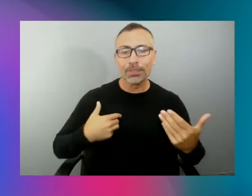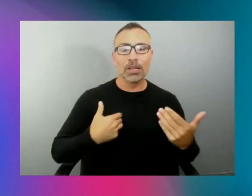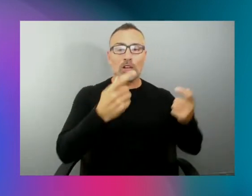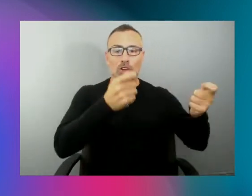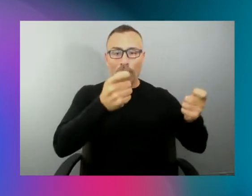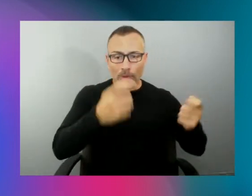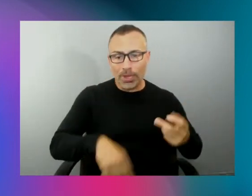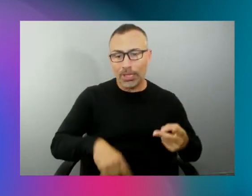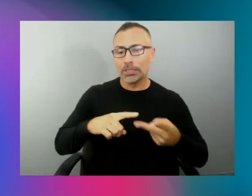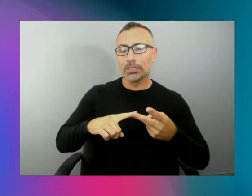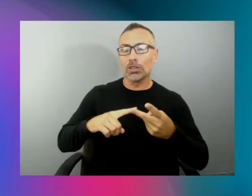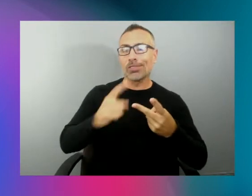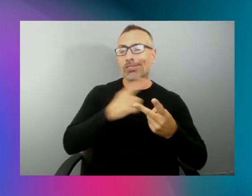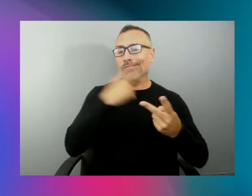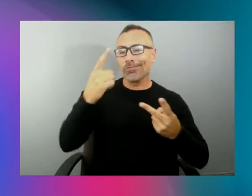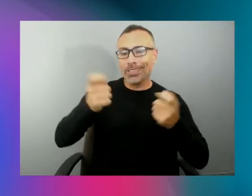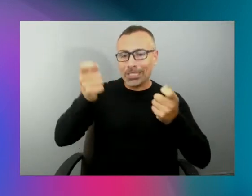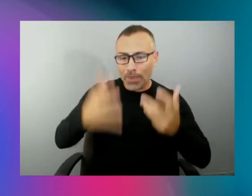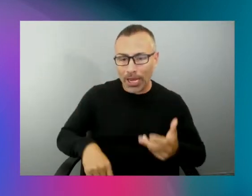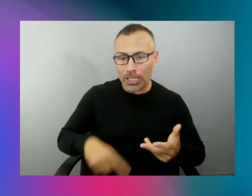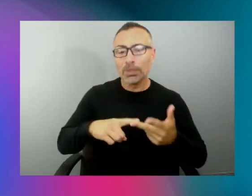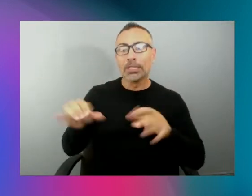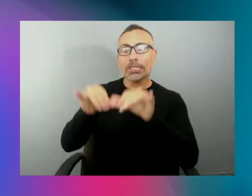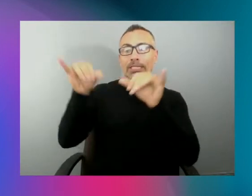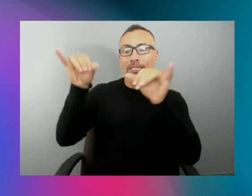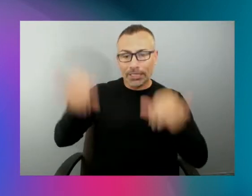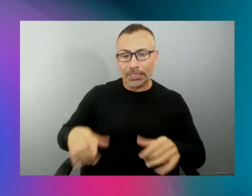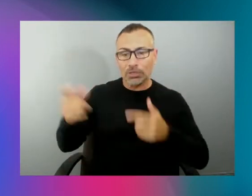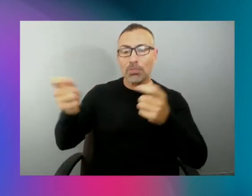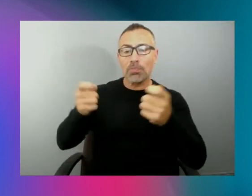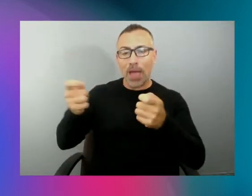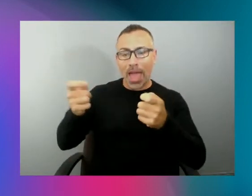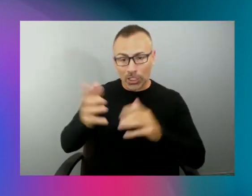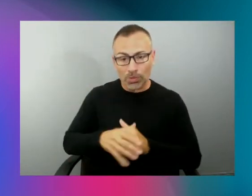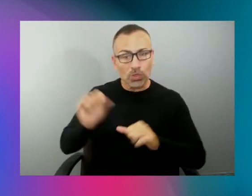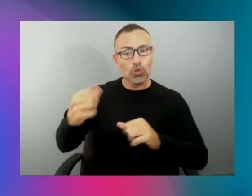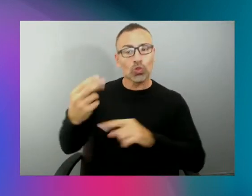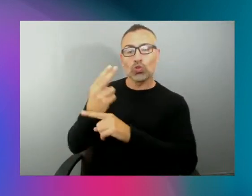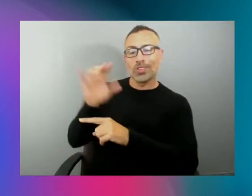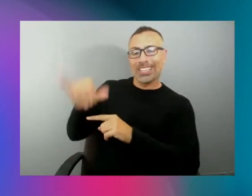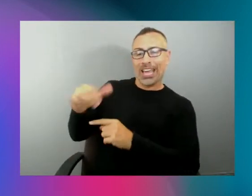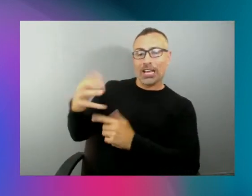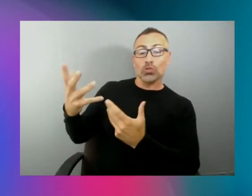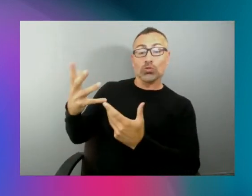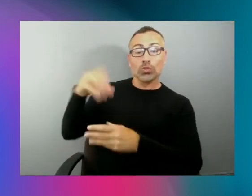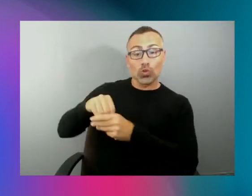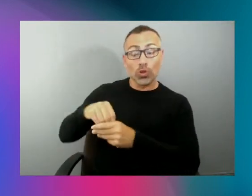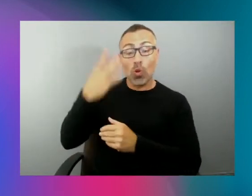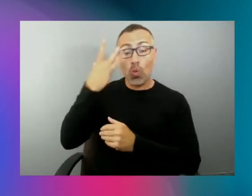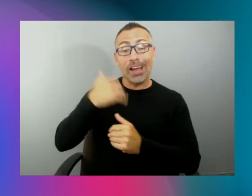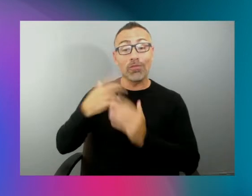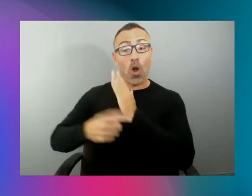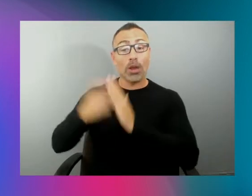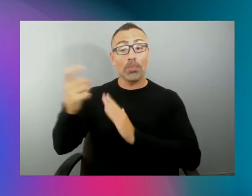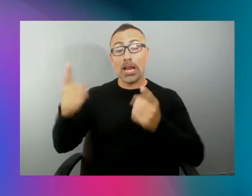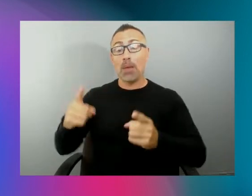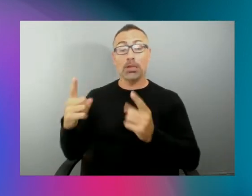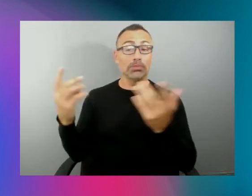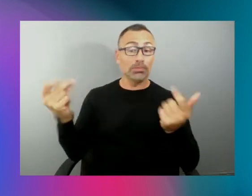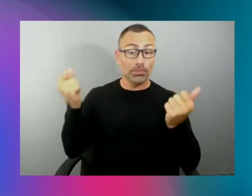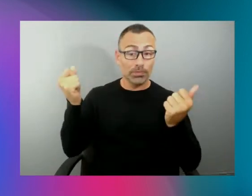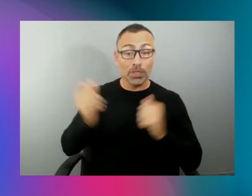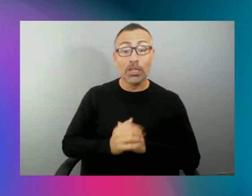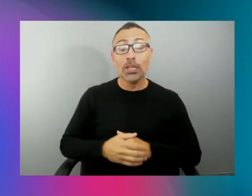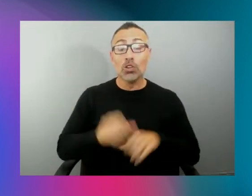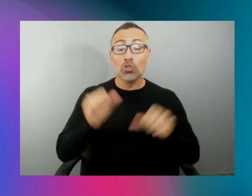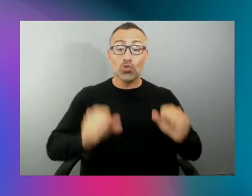with System Manager Runbook, where you can do the risk management so that automation can happen. If you complete all this, right, and then